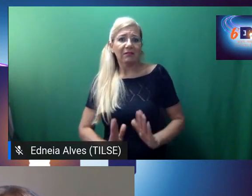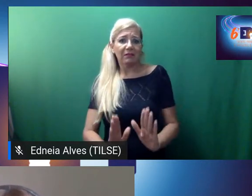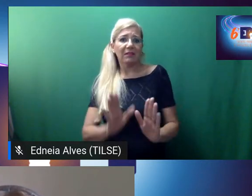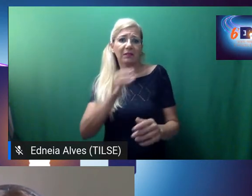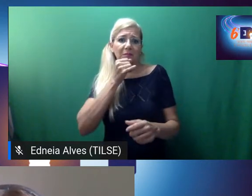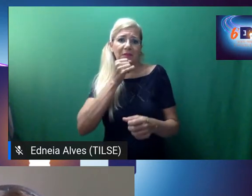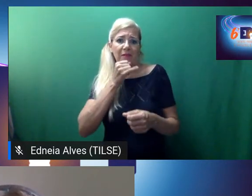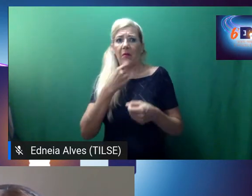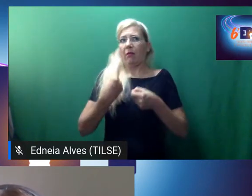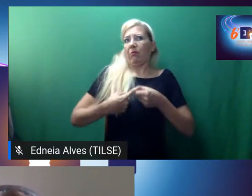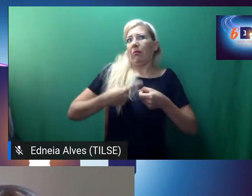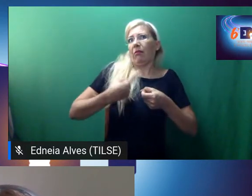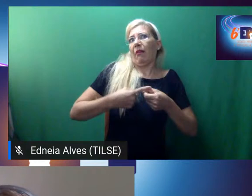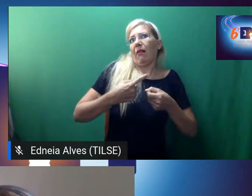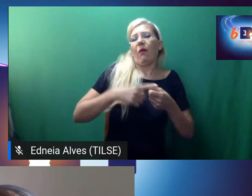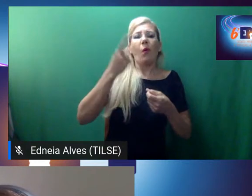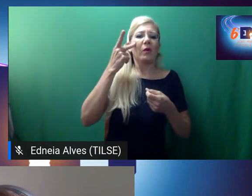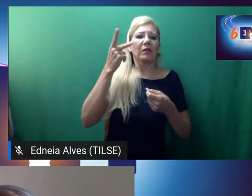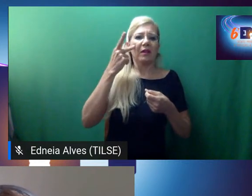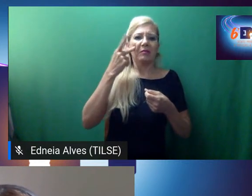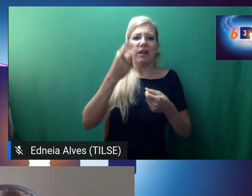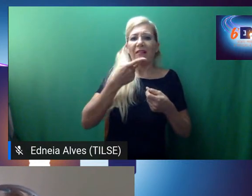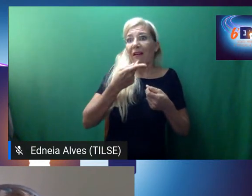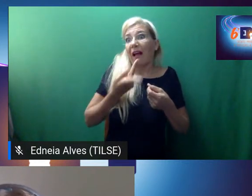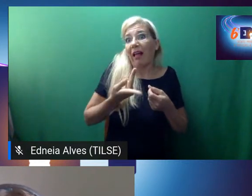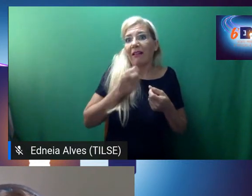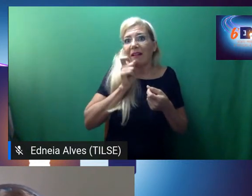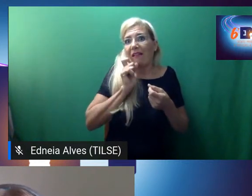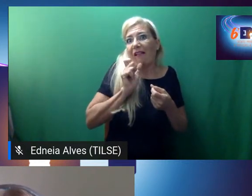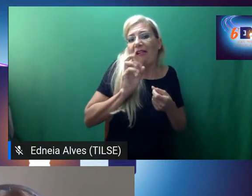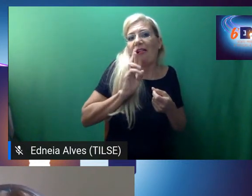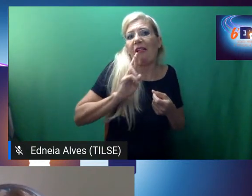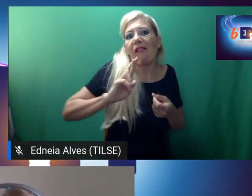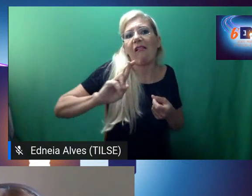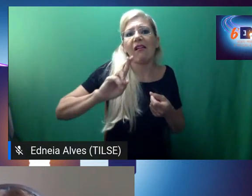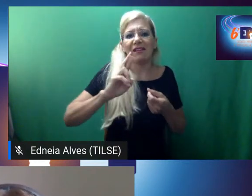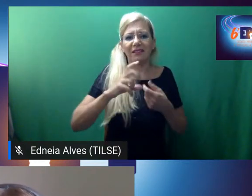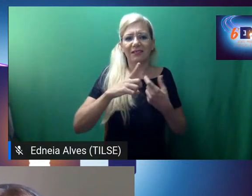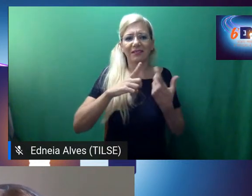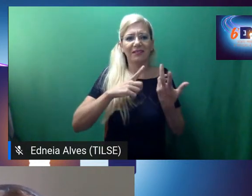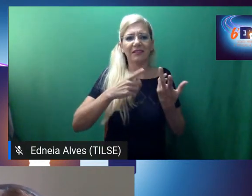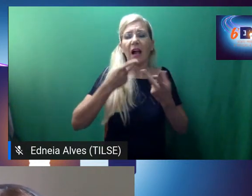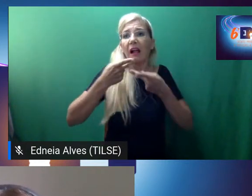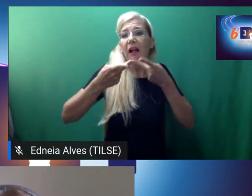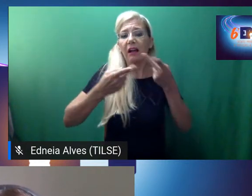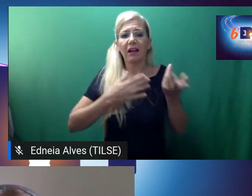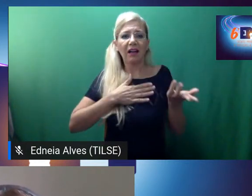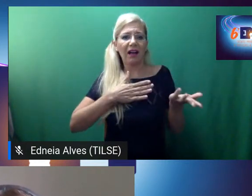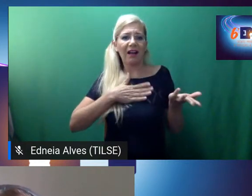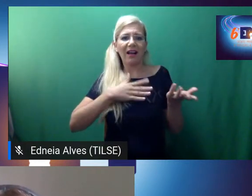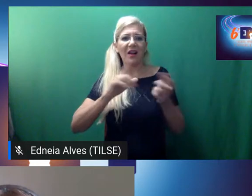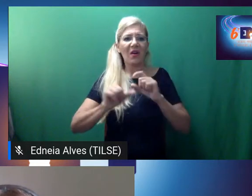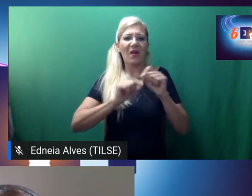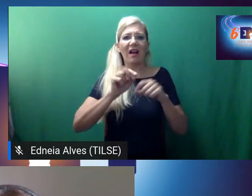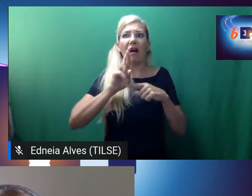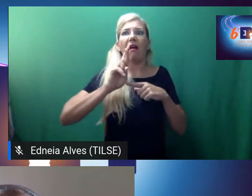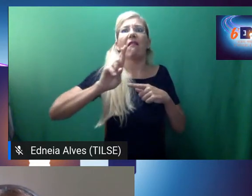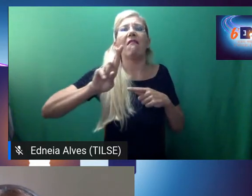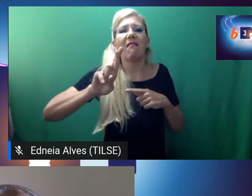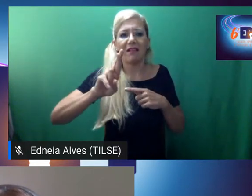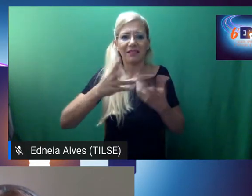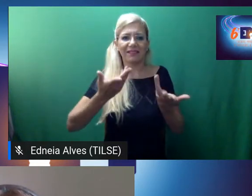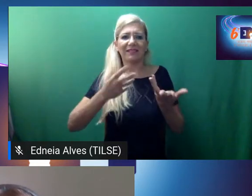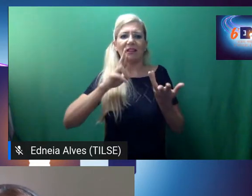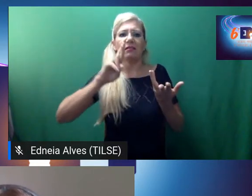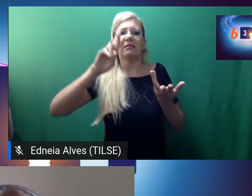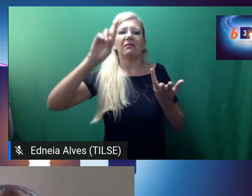interior de São Paulo. So people with my pronunciation of the R's, the way that we do the